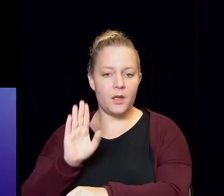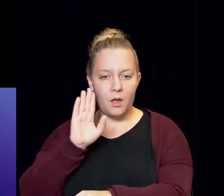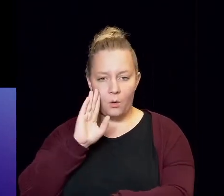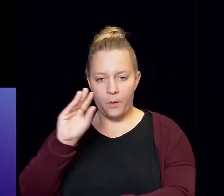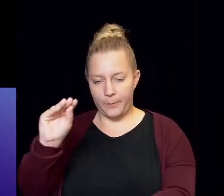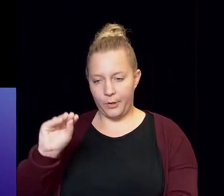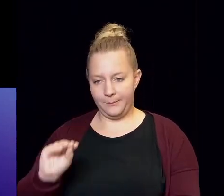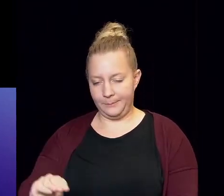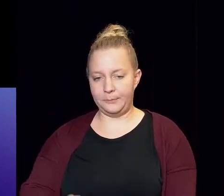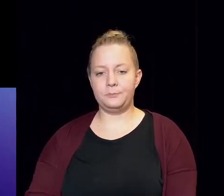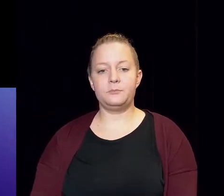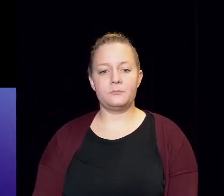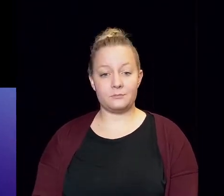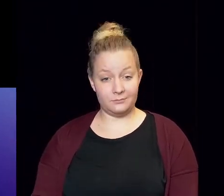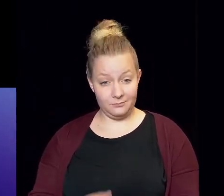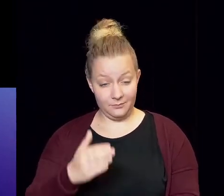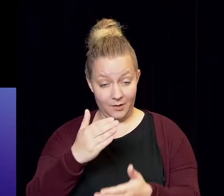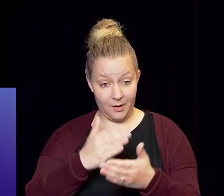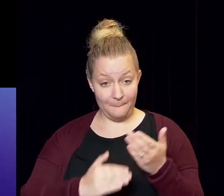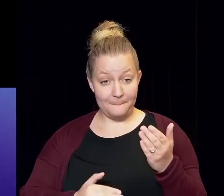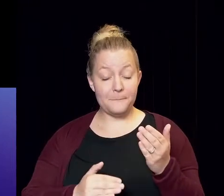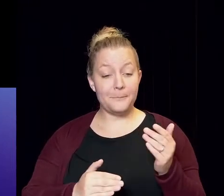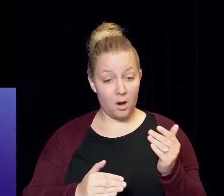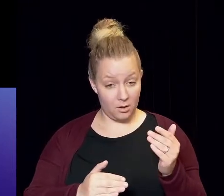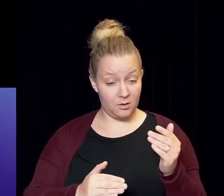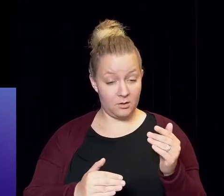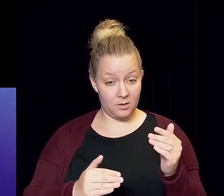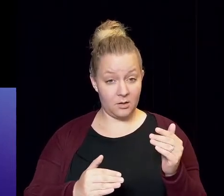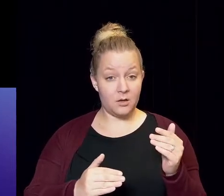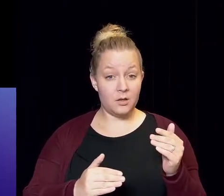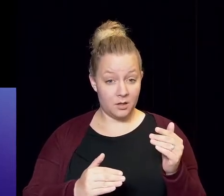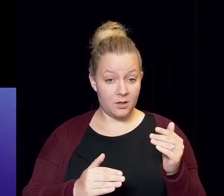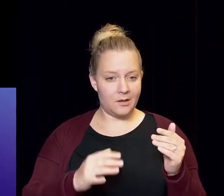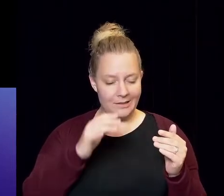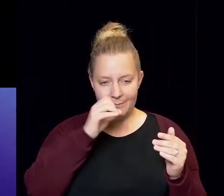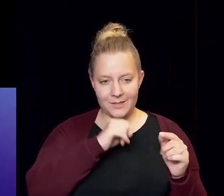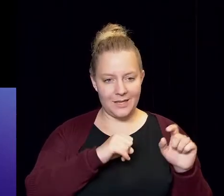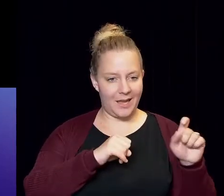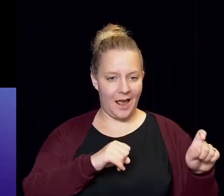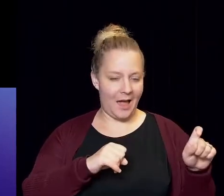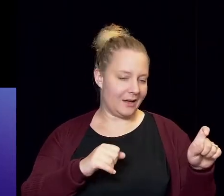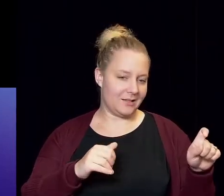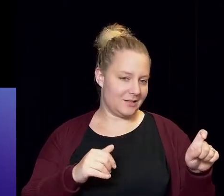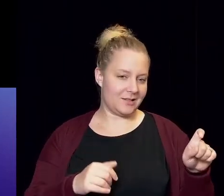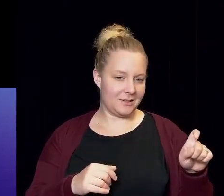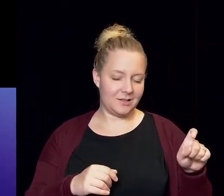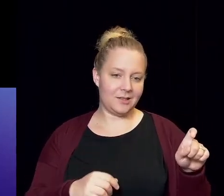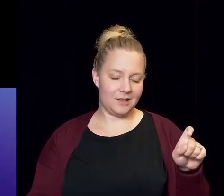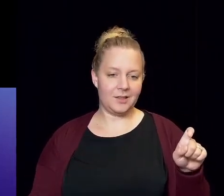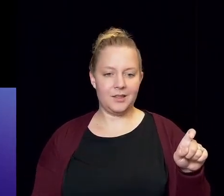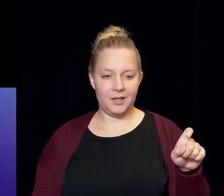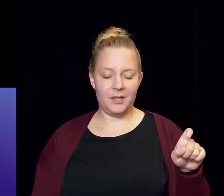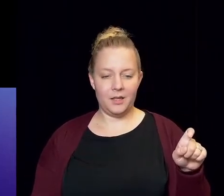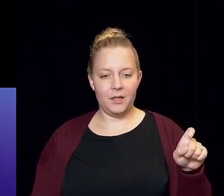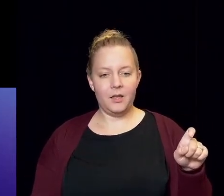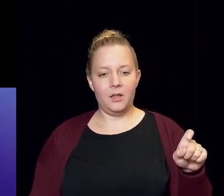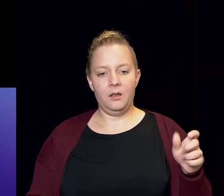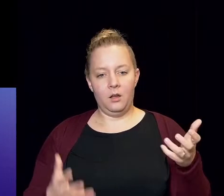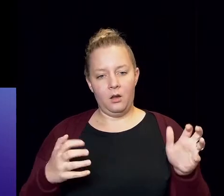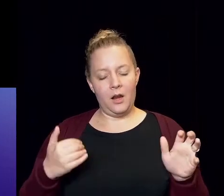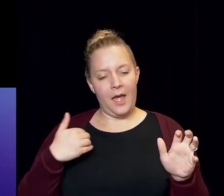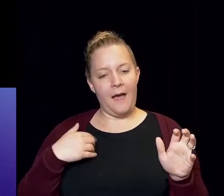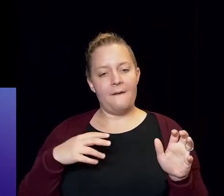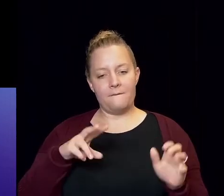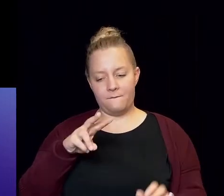right there. And the part, the segment out of the 120 is the part that's missing. So I'm going to put my X there. I already have